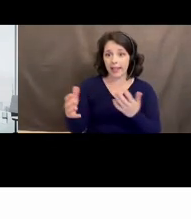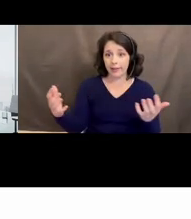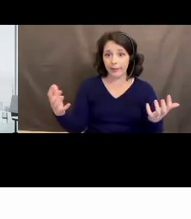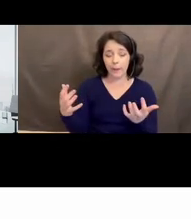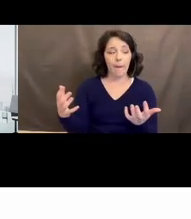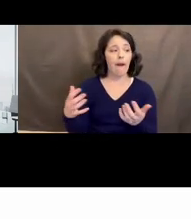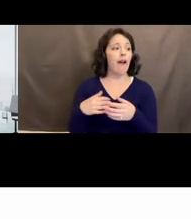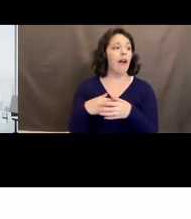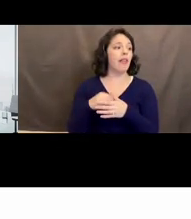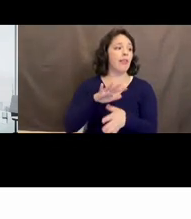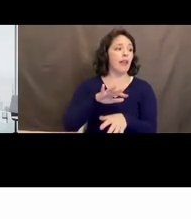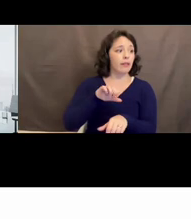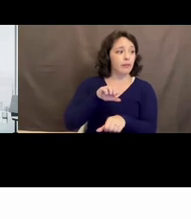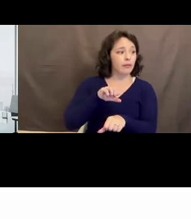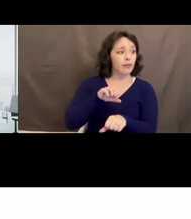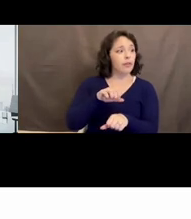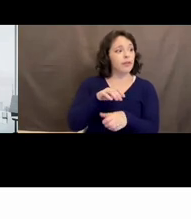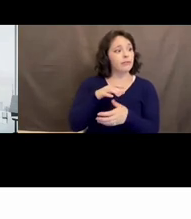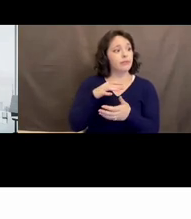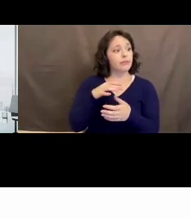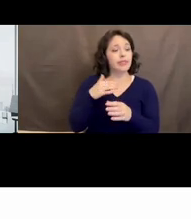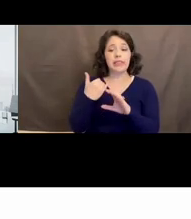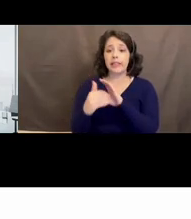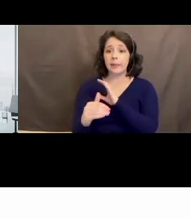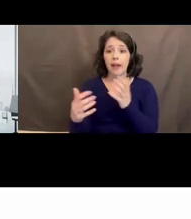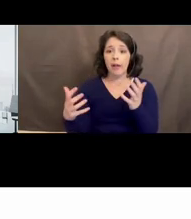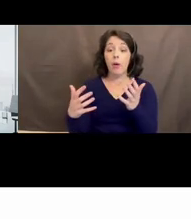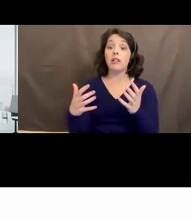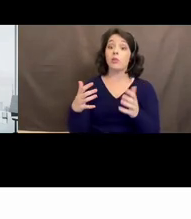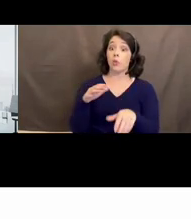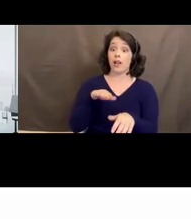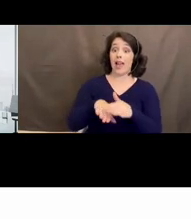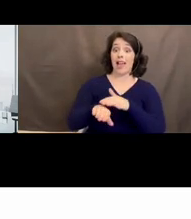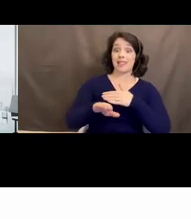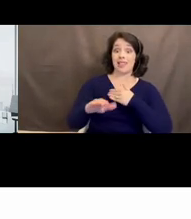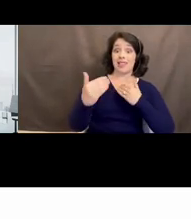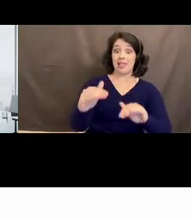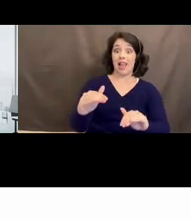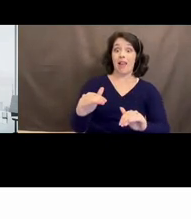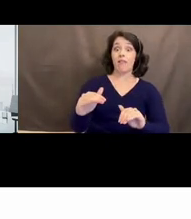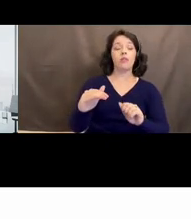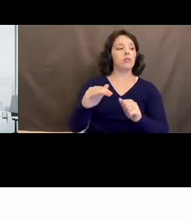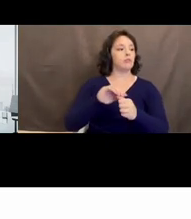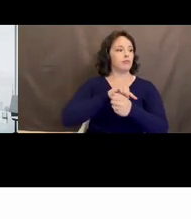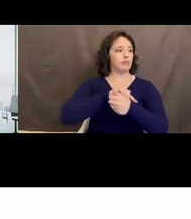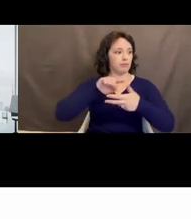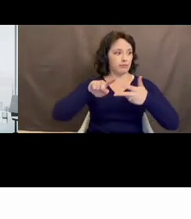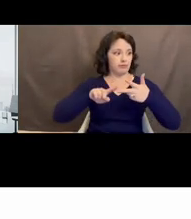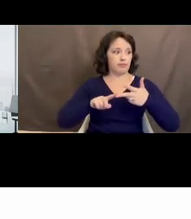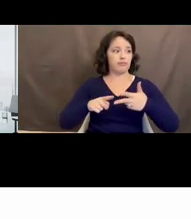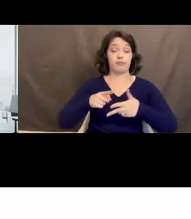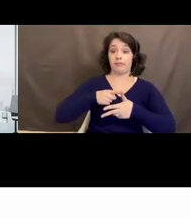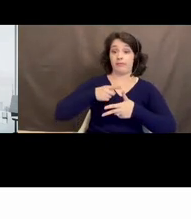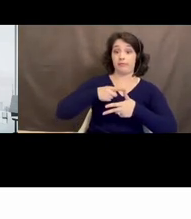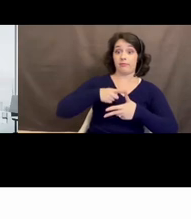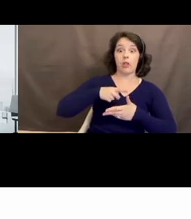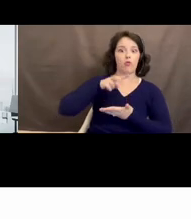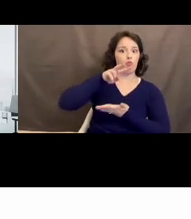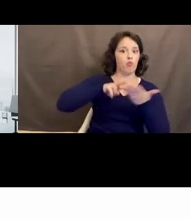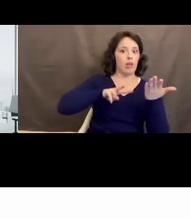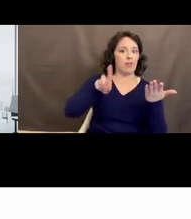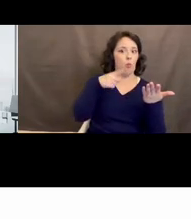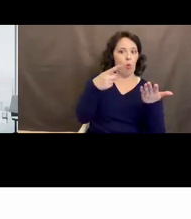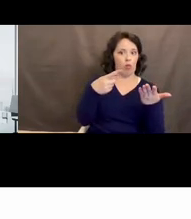of access level. The first one is read-only. The second one is signatory, which allows team members to